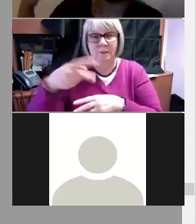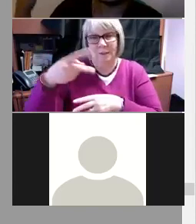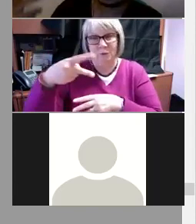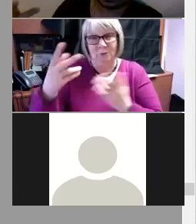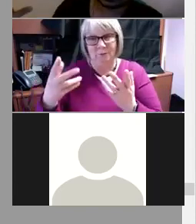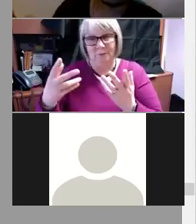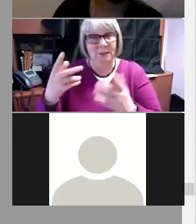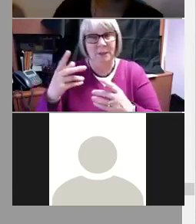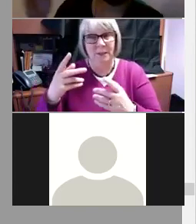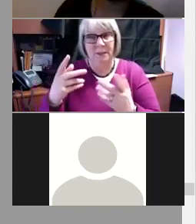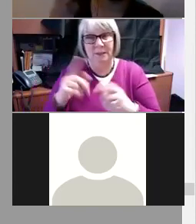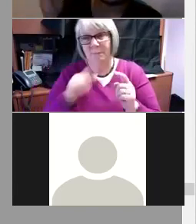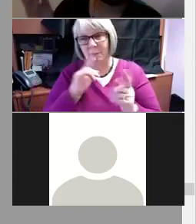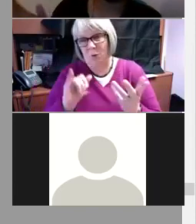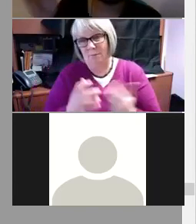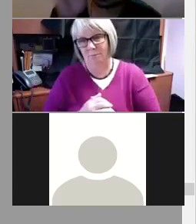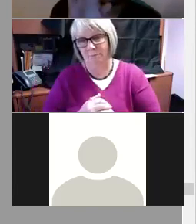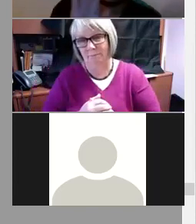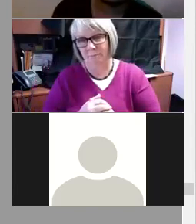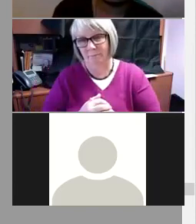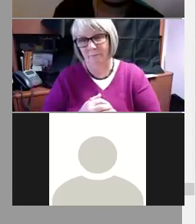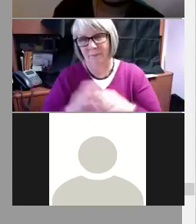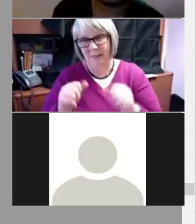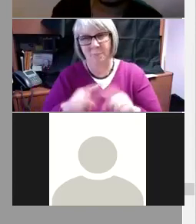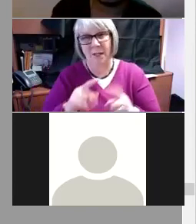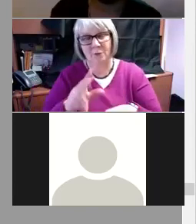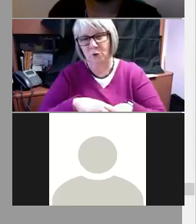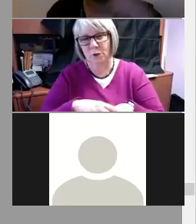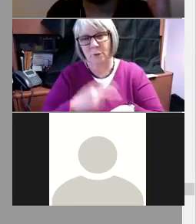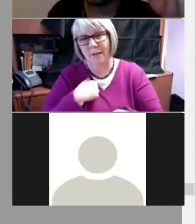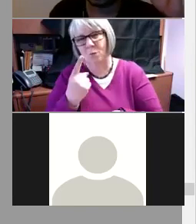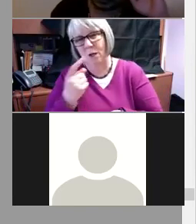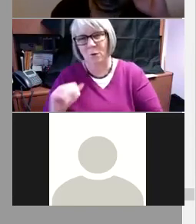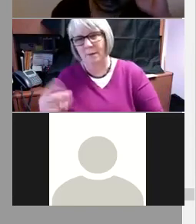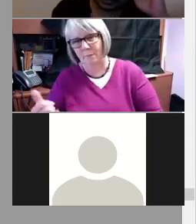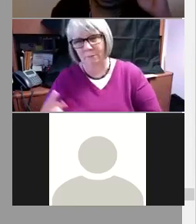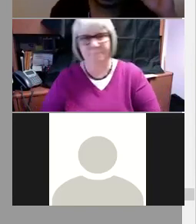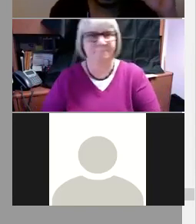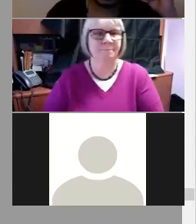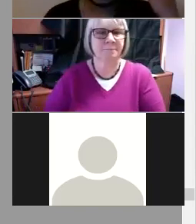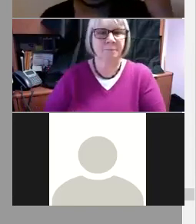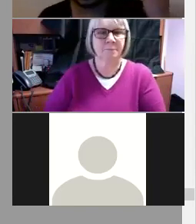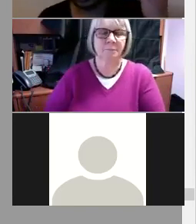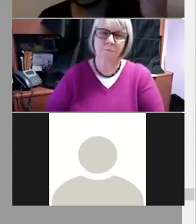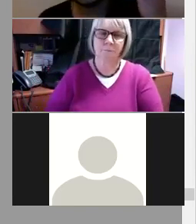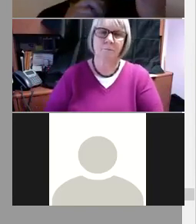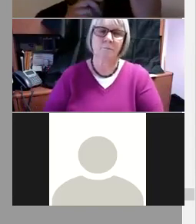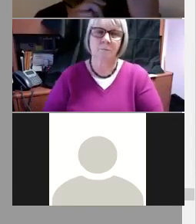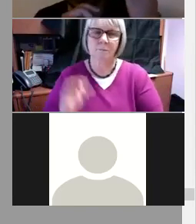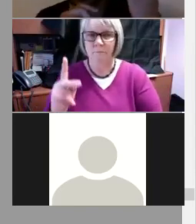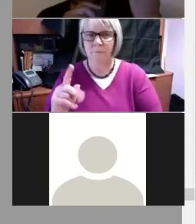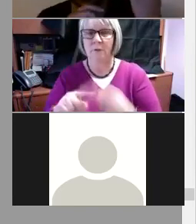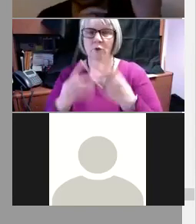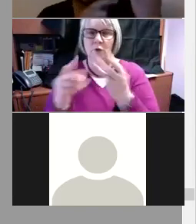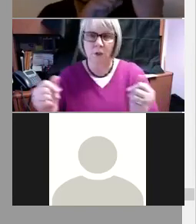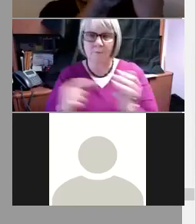It cannot be anything else. It can be, but usually these are the two forms. Okay, so in order to solve